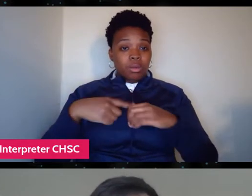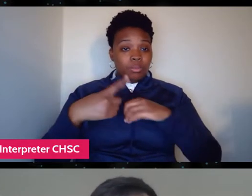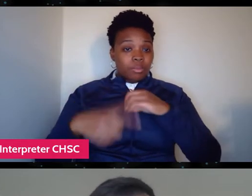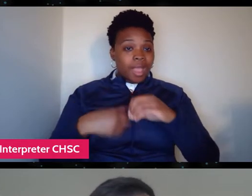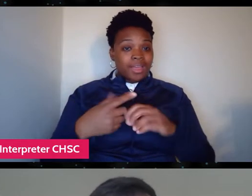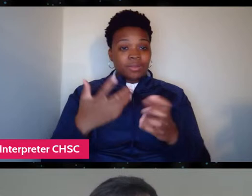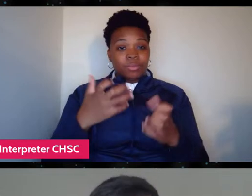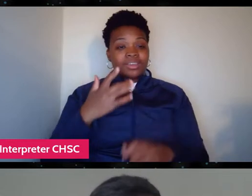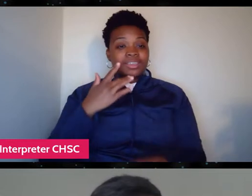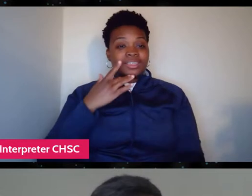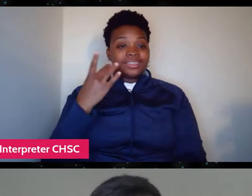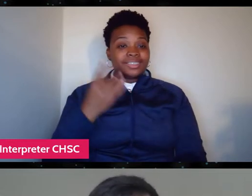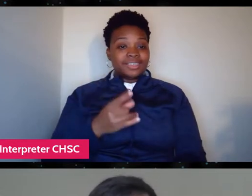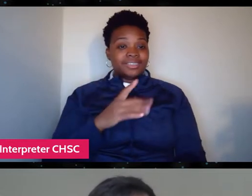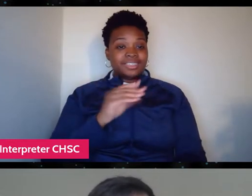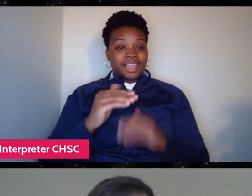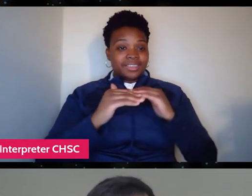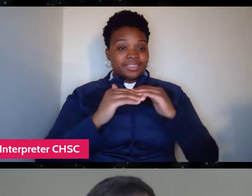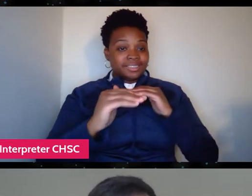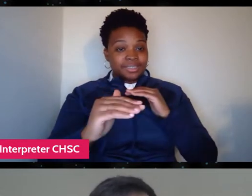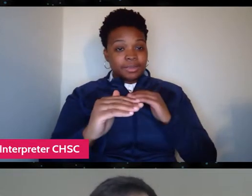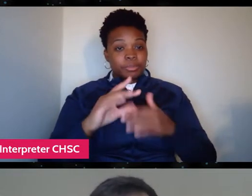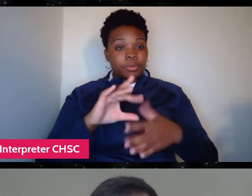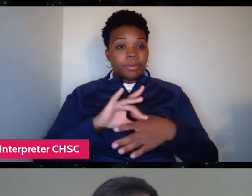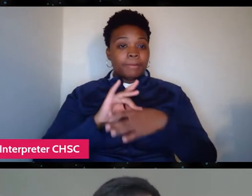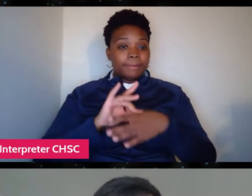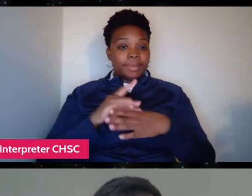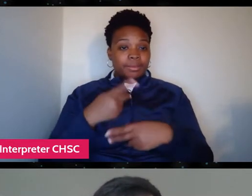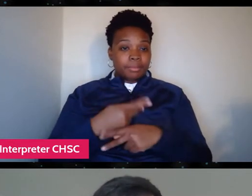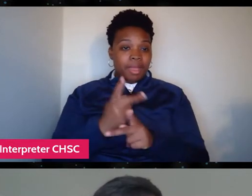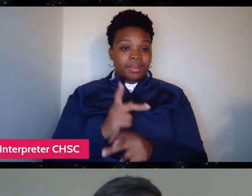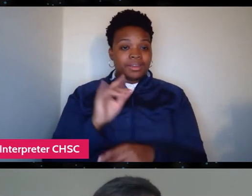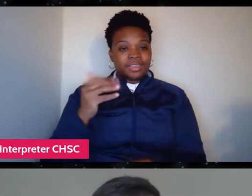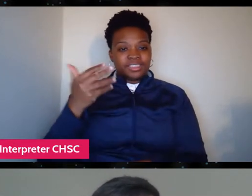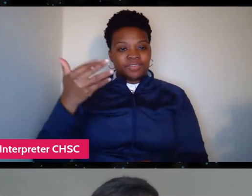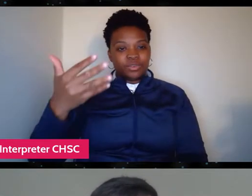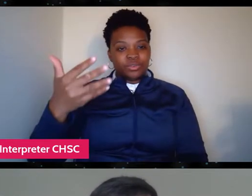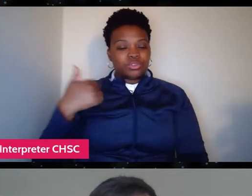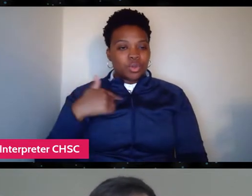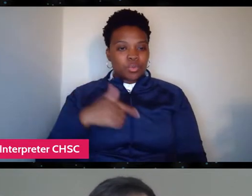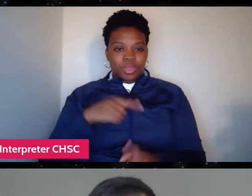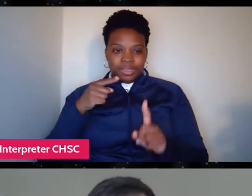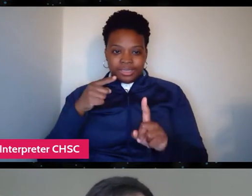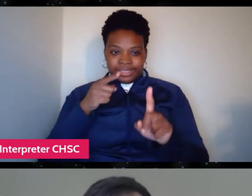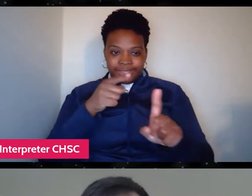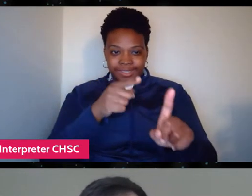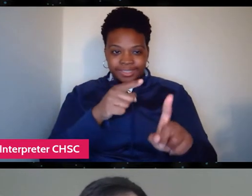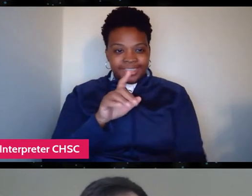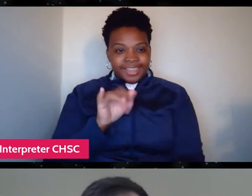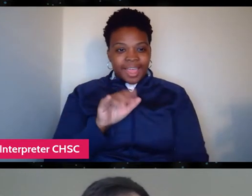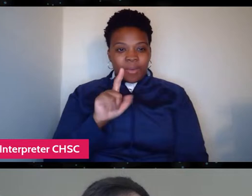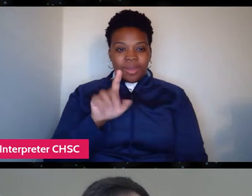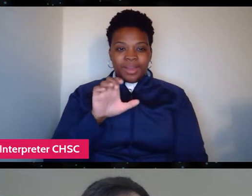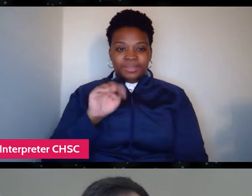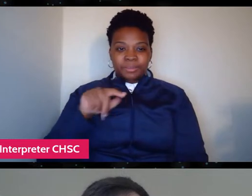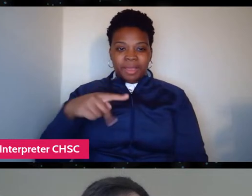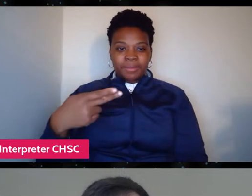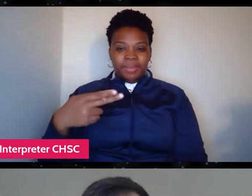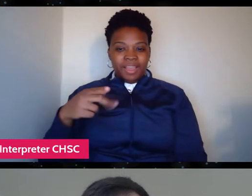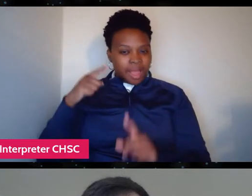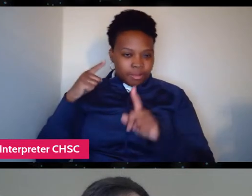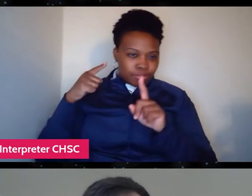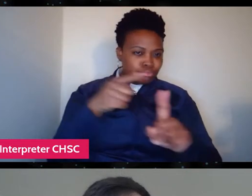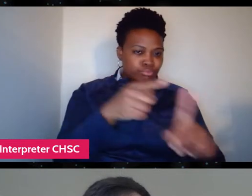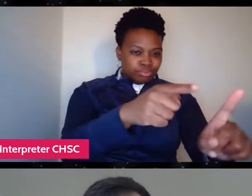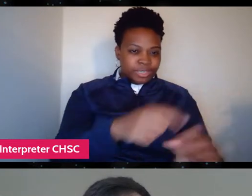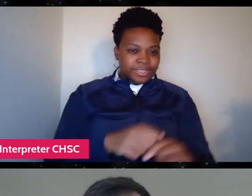delicious and sustainable meat product. So that's the future that we're charging towards at 100 miles an hour. Yeah, I love that.